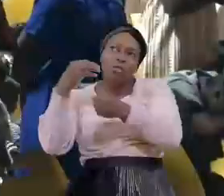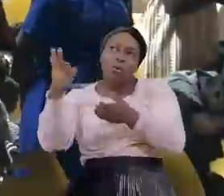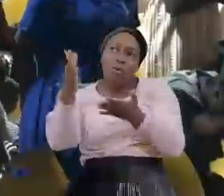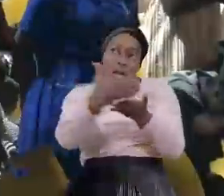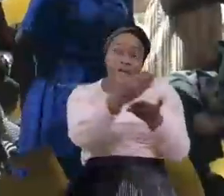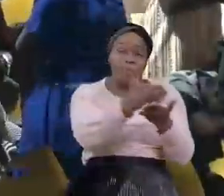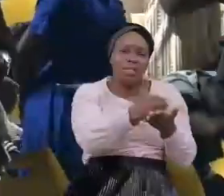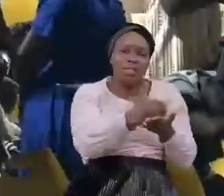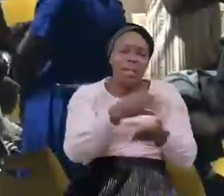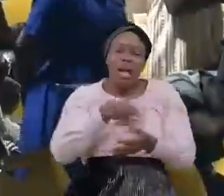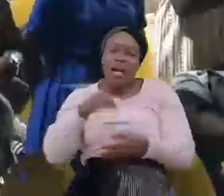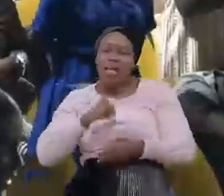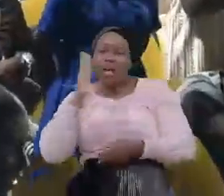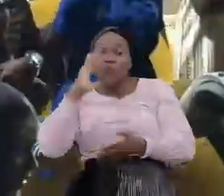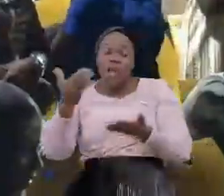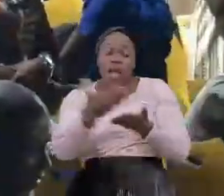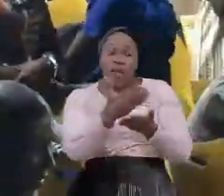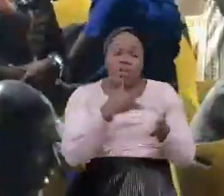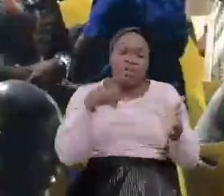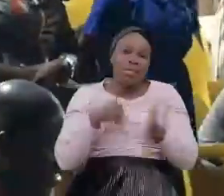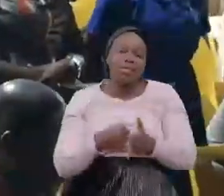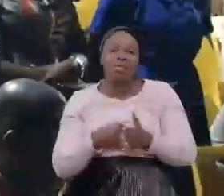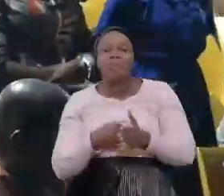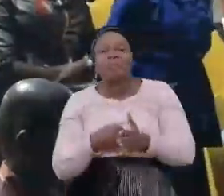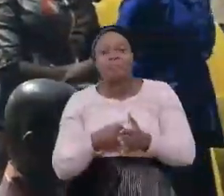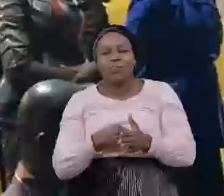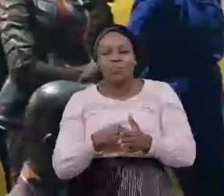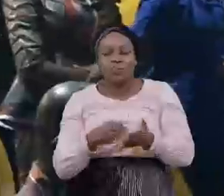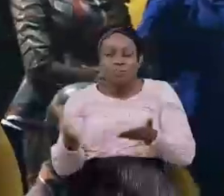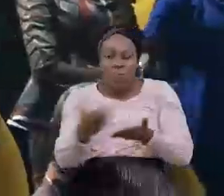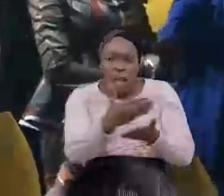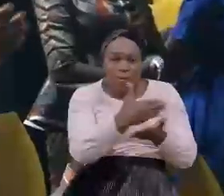will harvest in. Harvest in